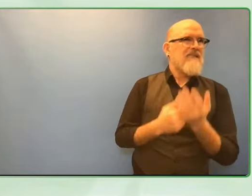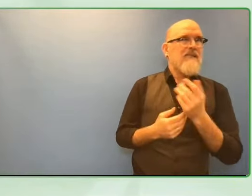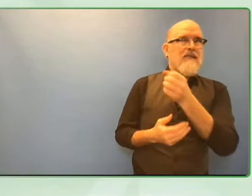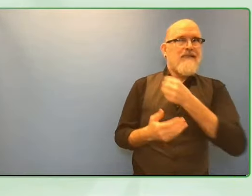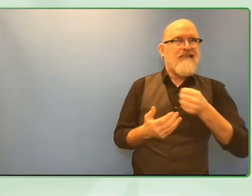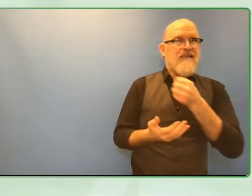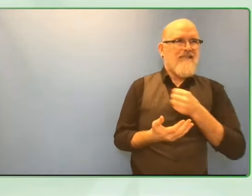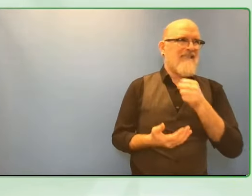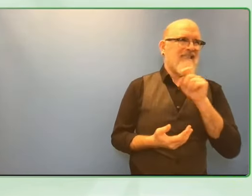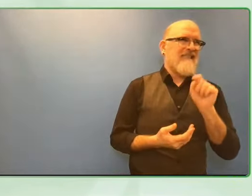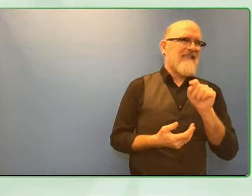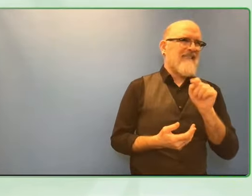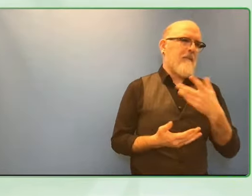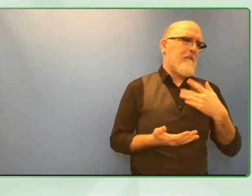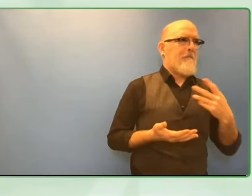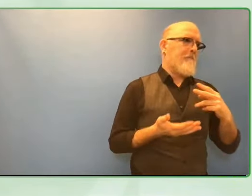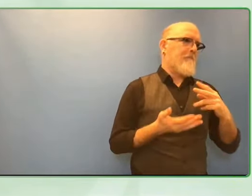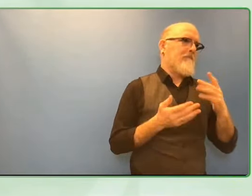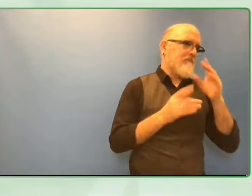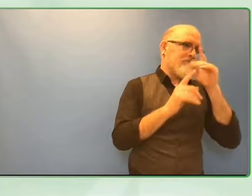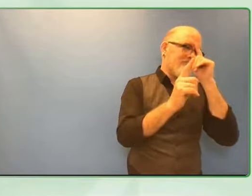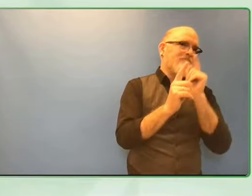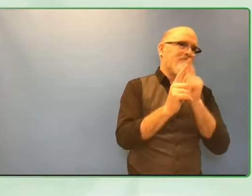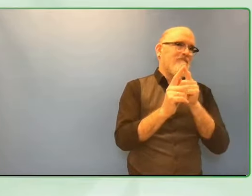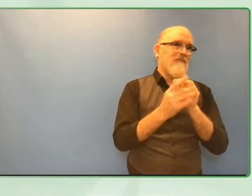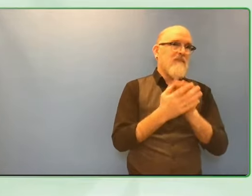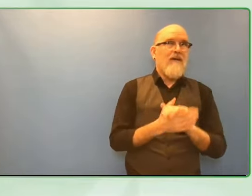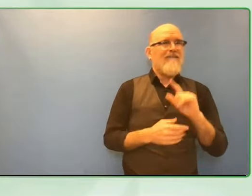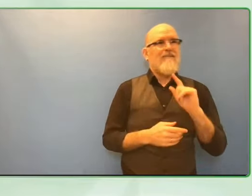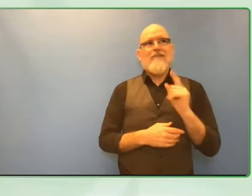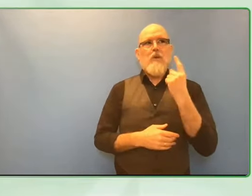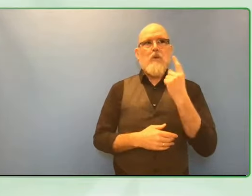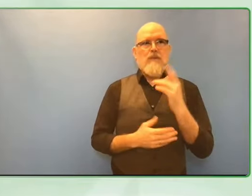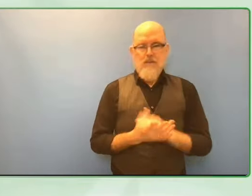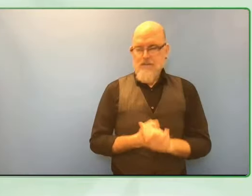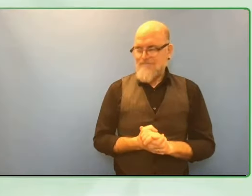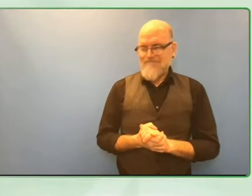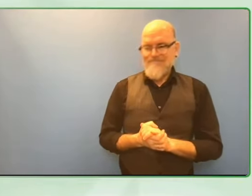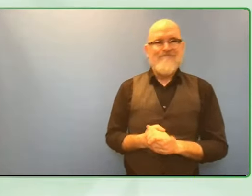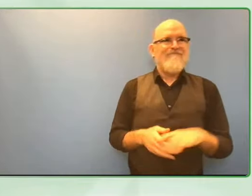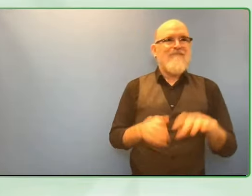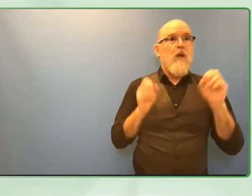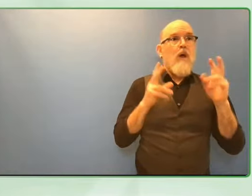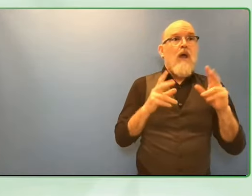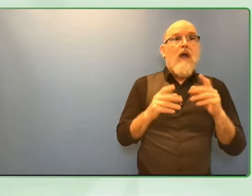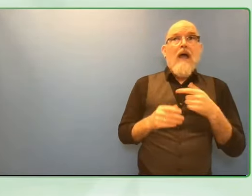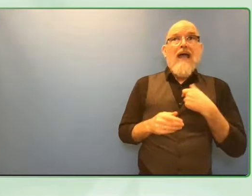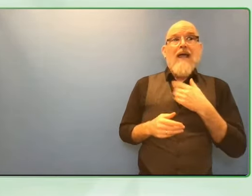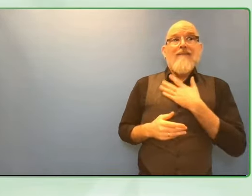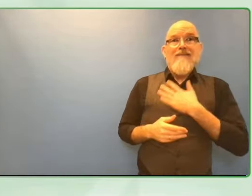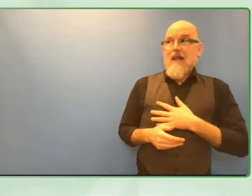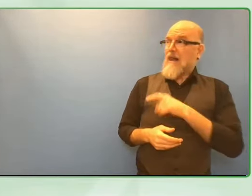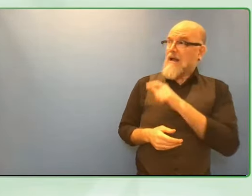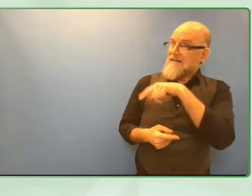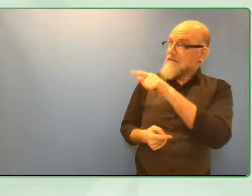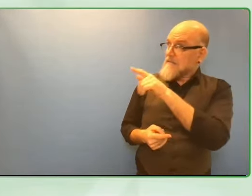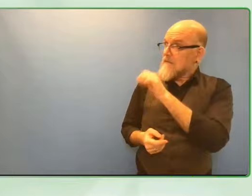That's my main goal, to help people to get a job and be part of our great